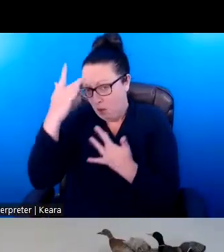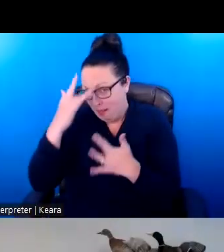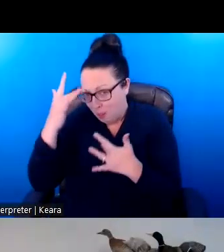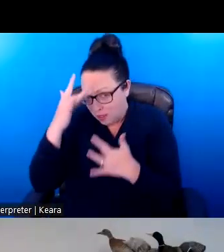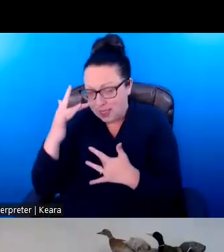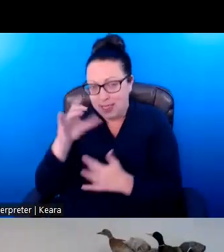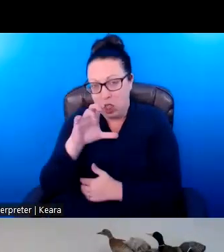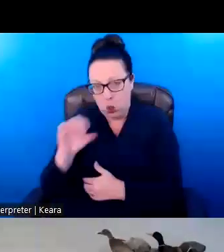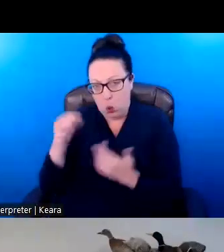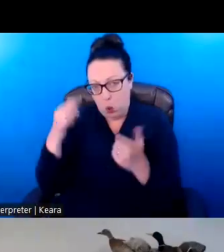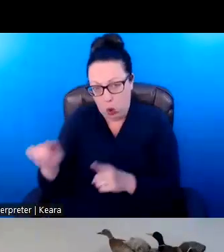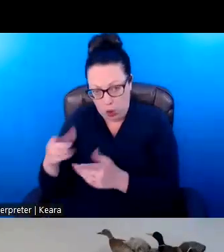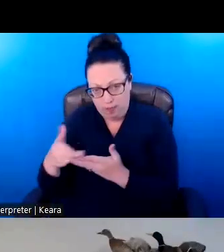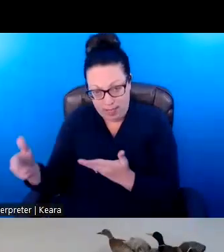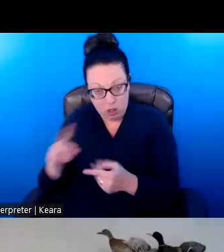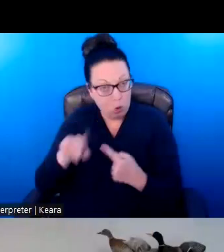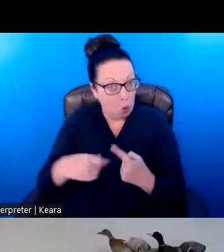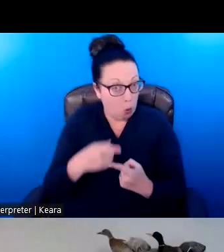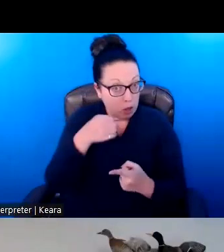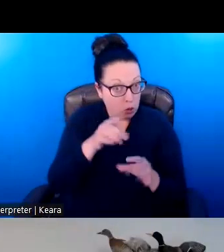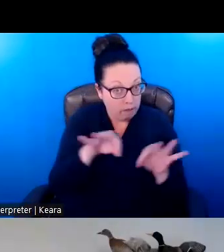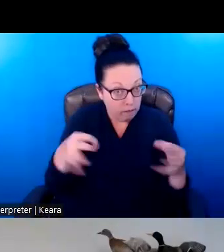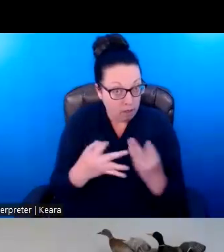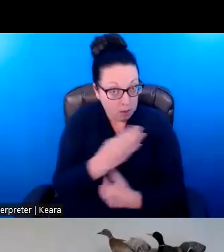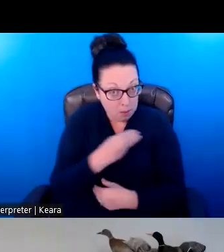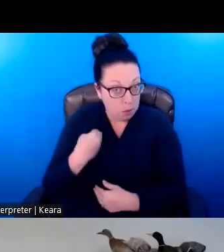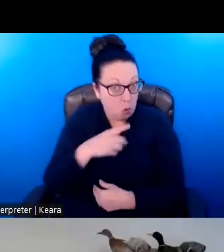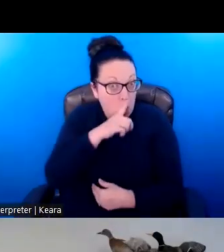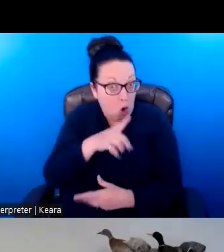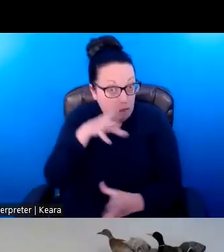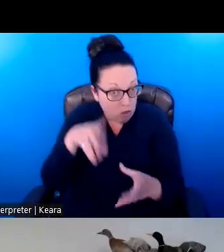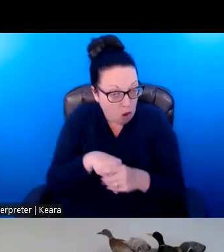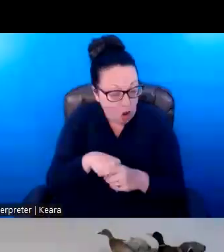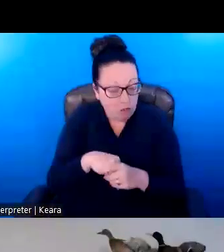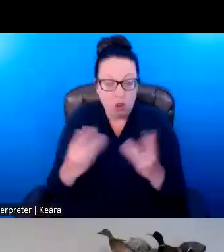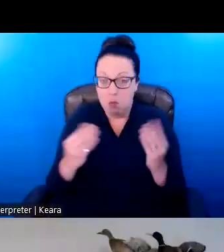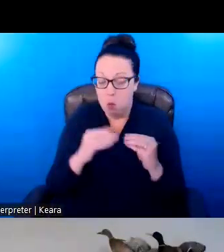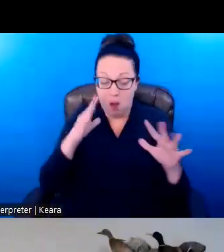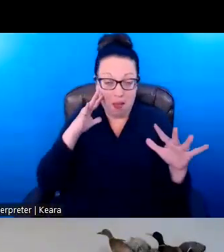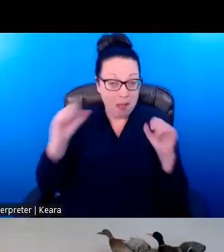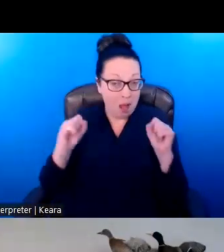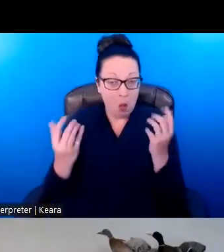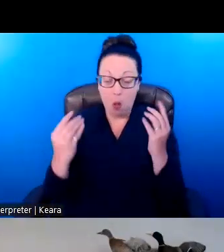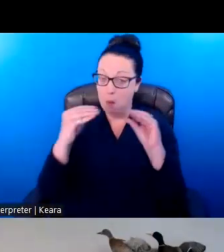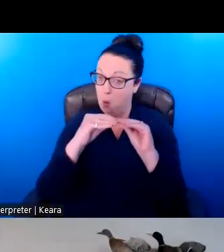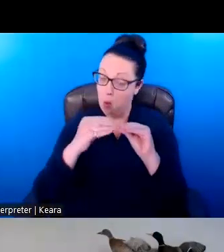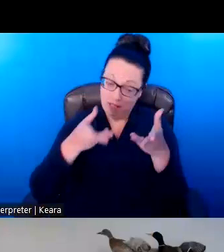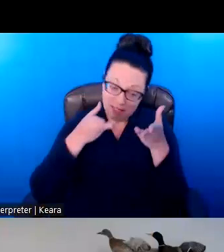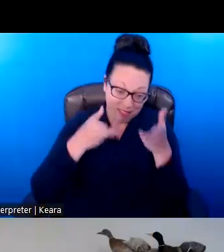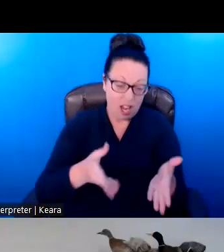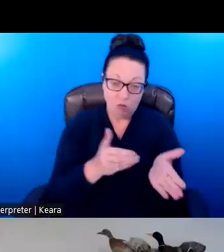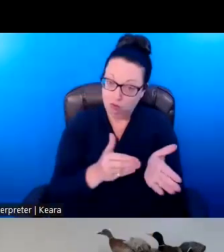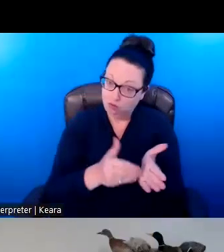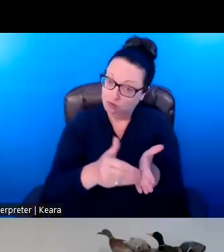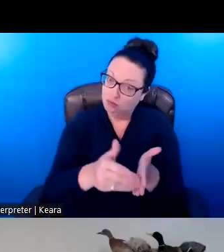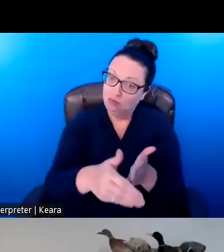you as a family member are involved, the louder you can be, the more present you can be, the repeated times you can be there,